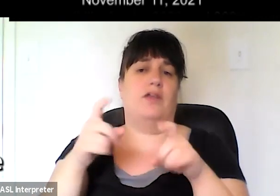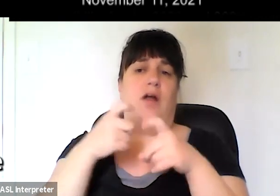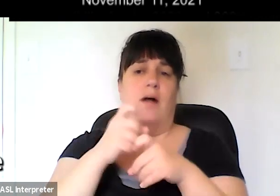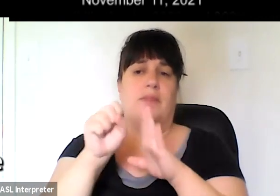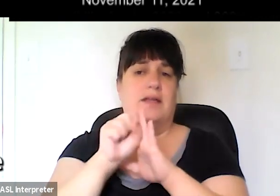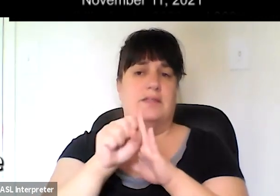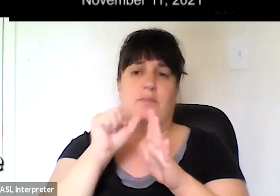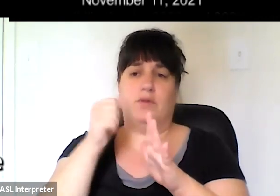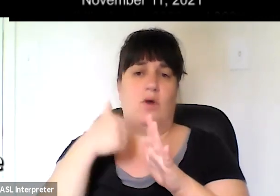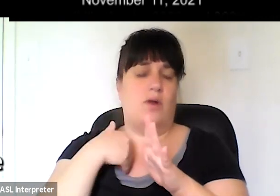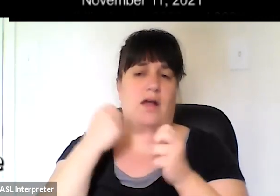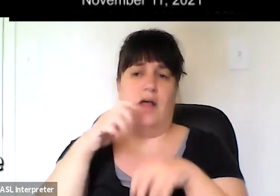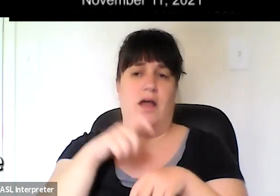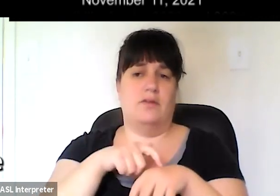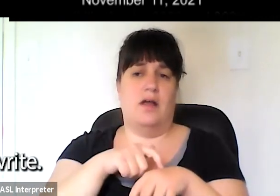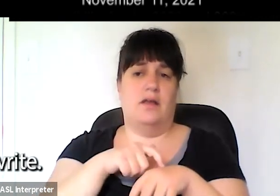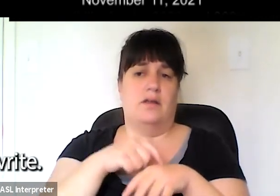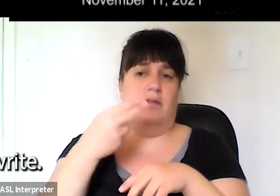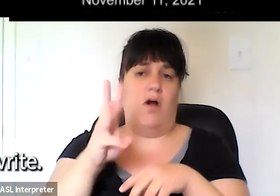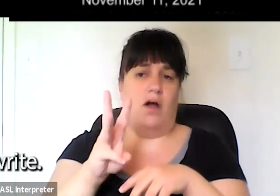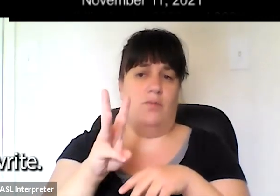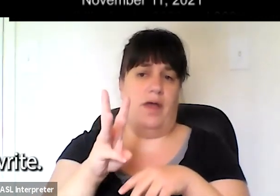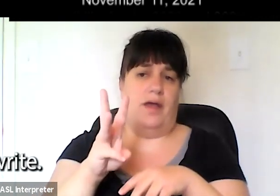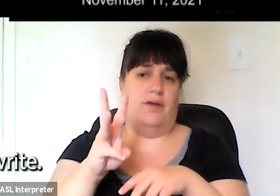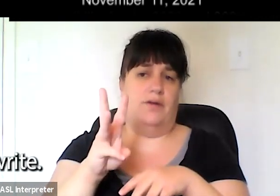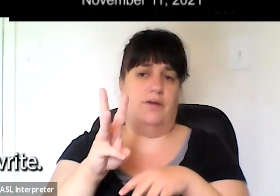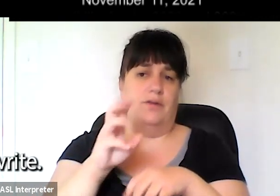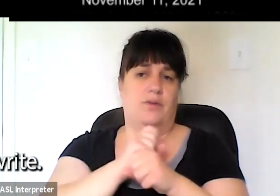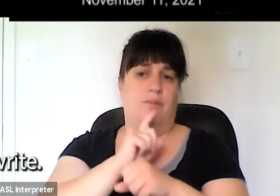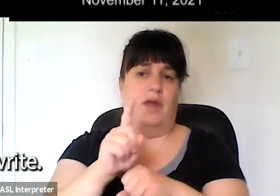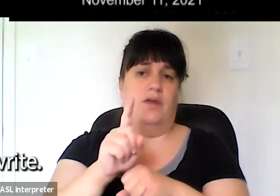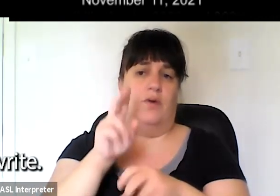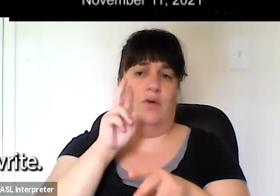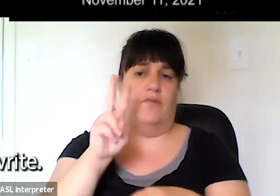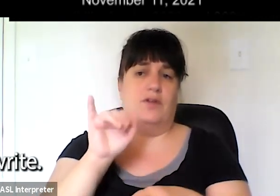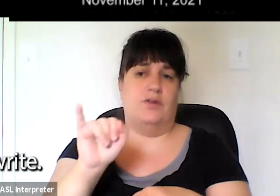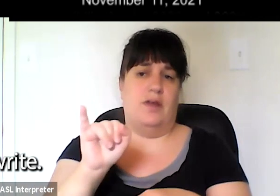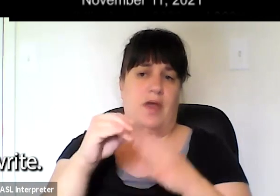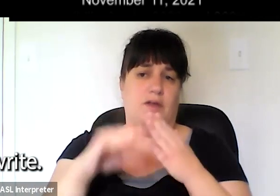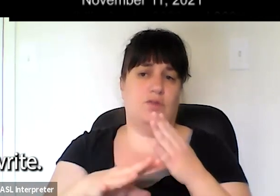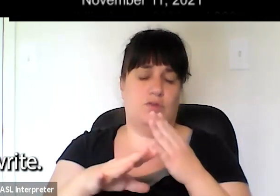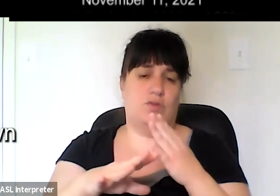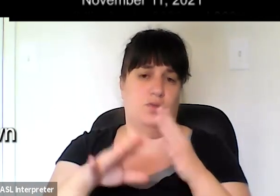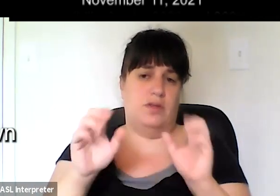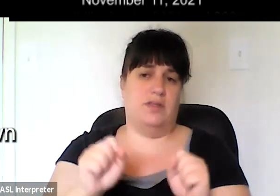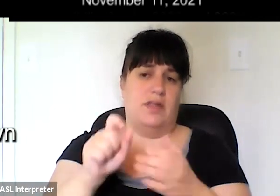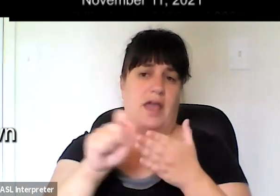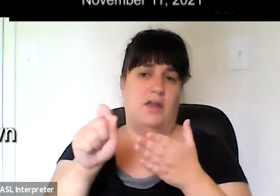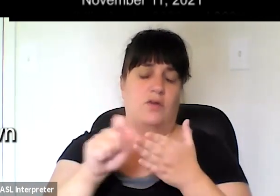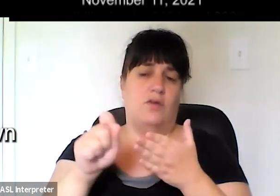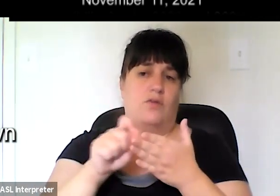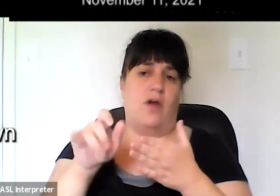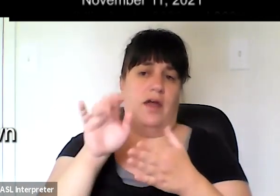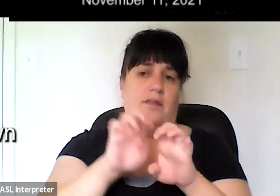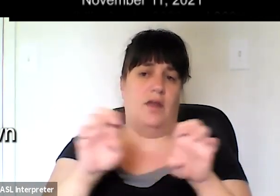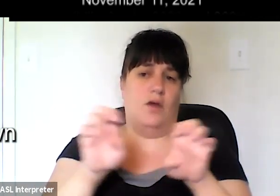not have, a lot of times we do not have the hardware to make sure that visually impaired students can write those